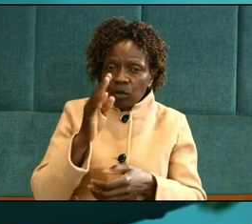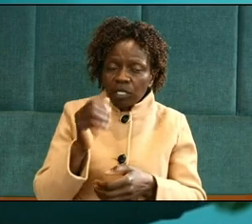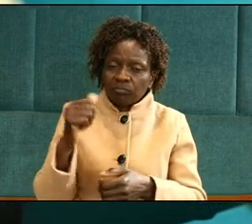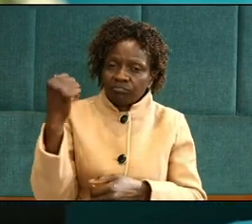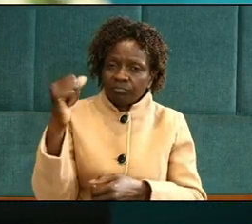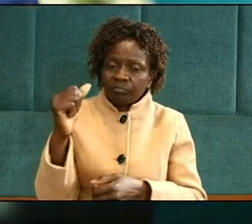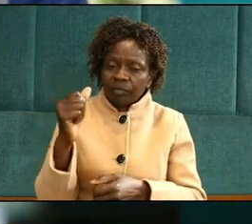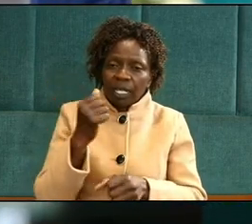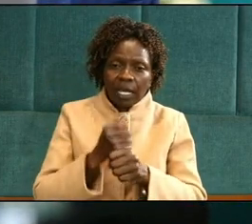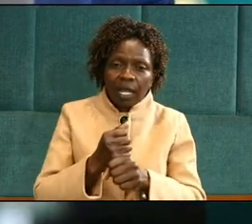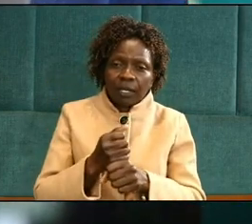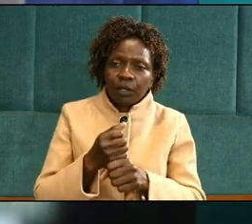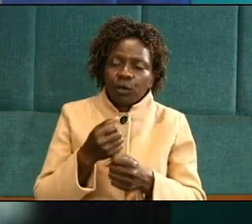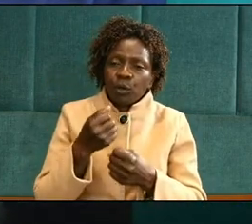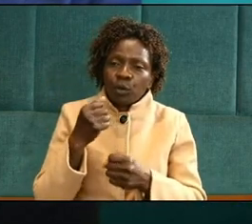done with us.